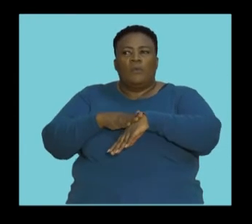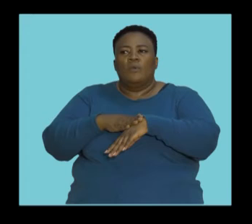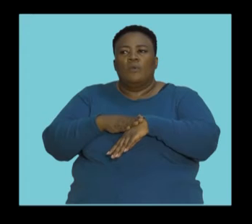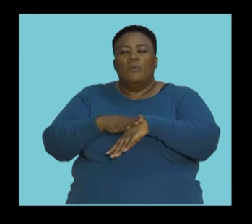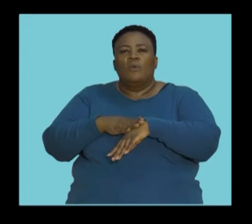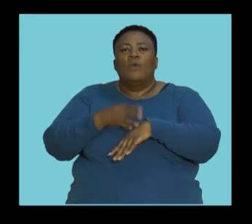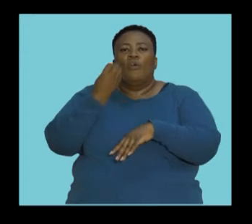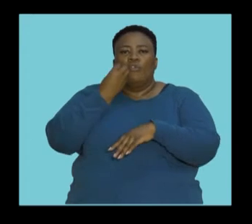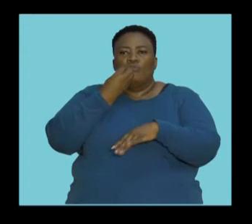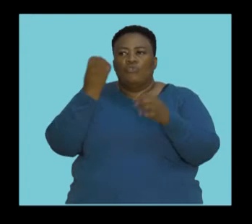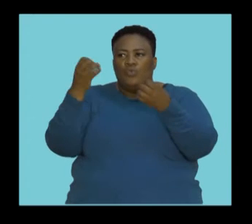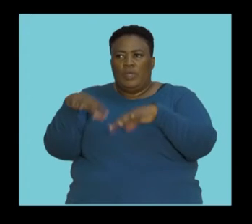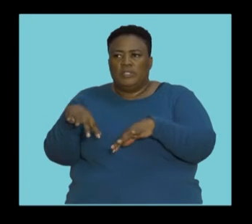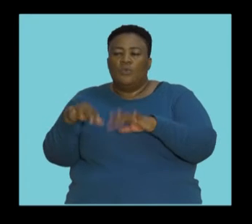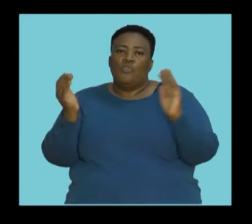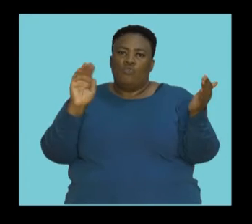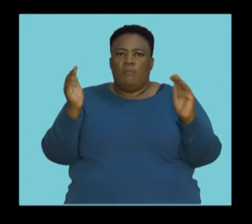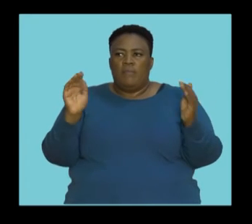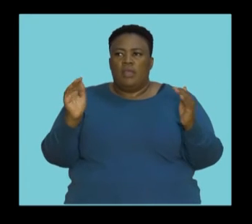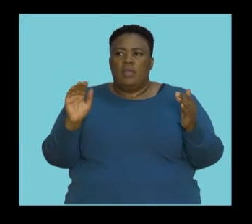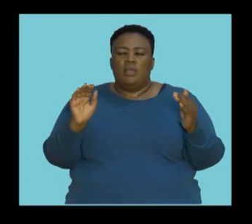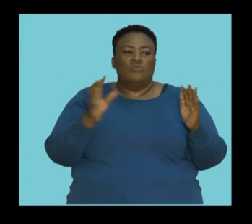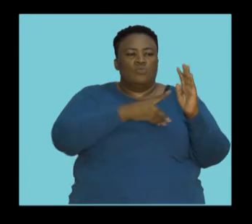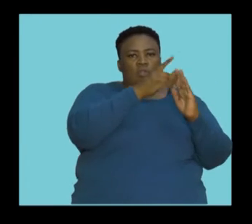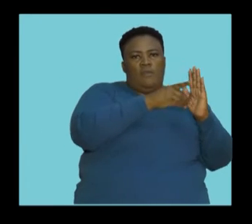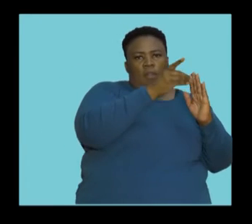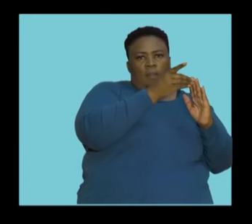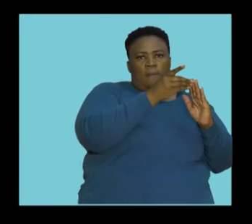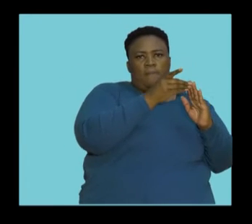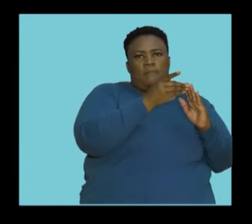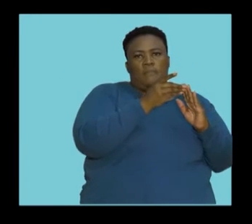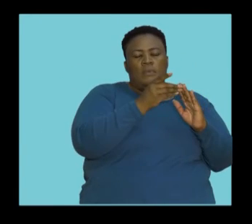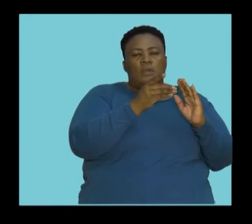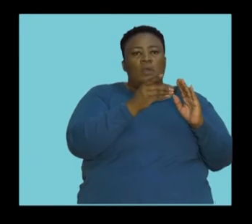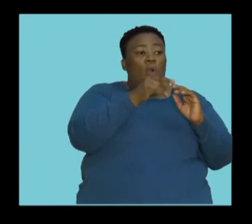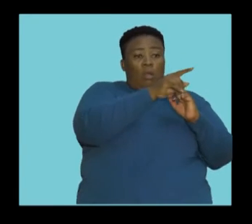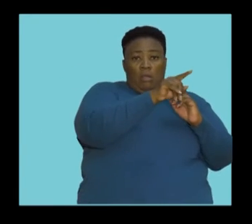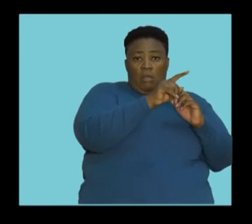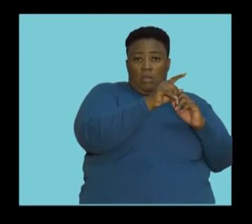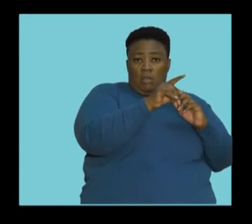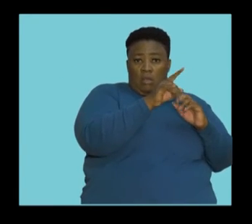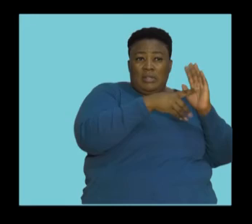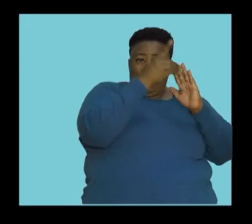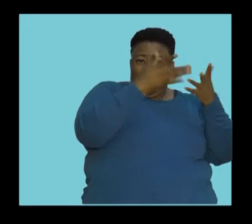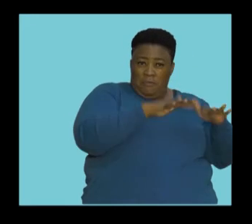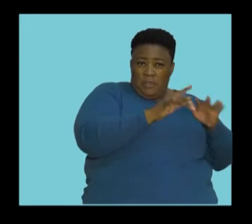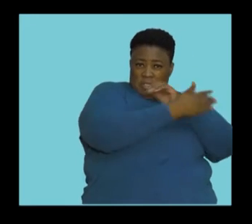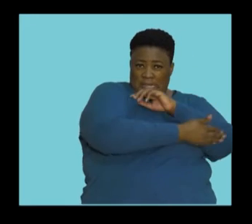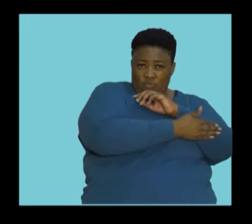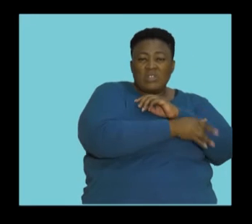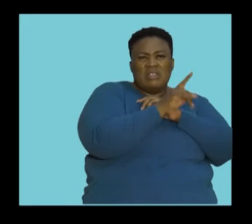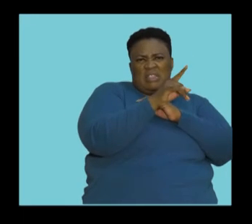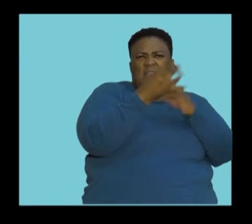larger proportion of food wastage when compared to your developed countries. or developing countries. And